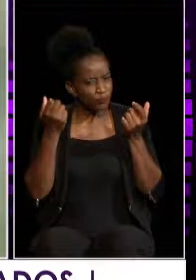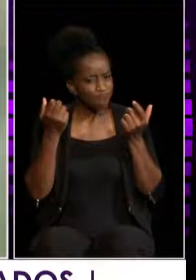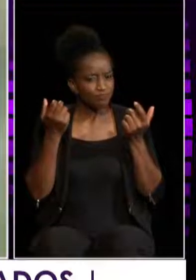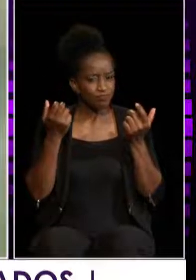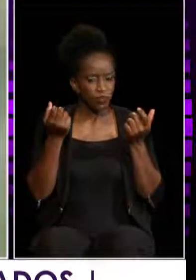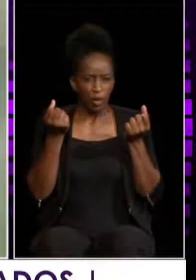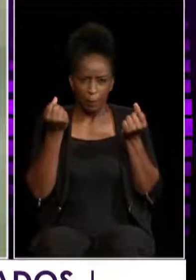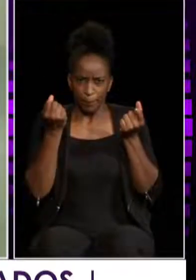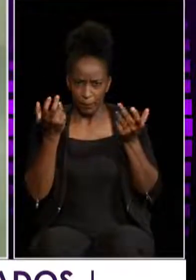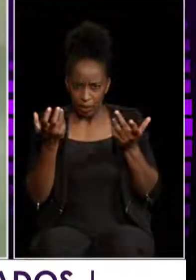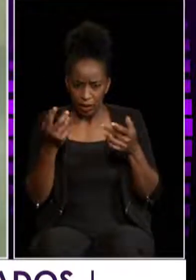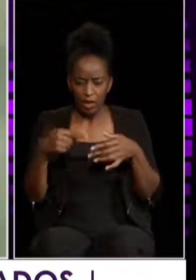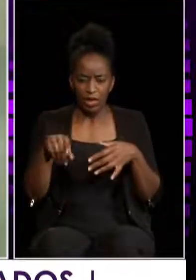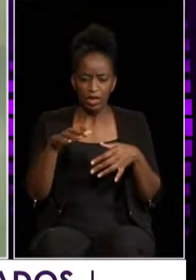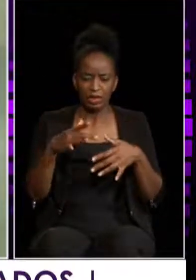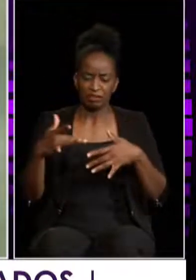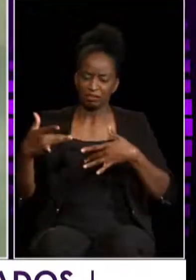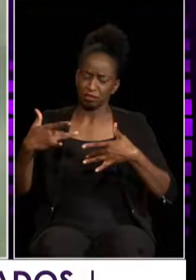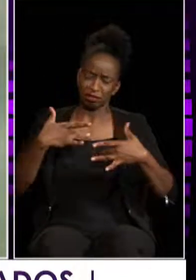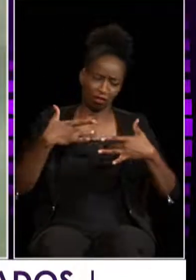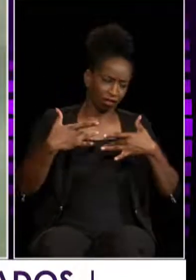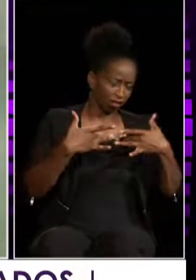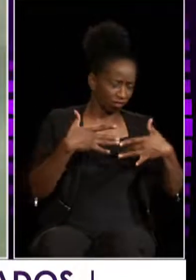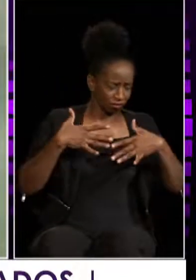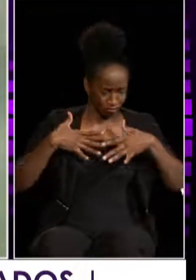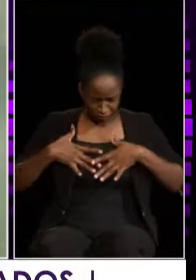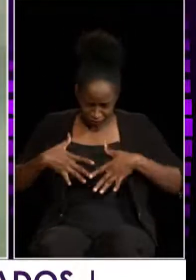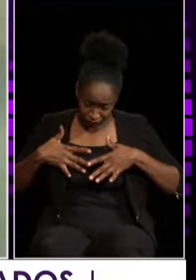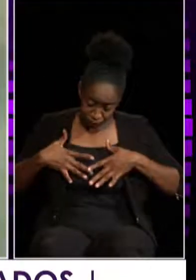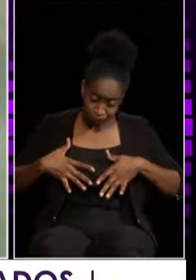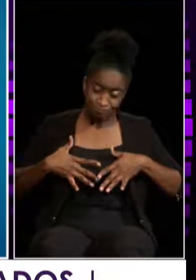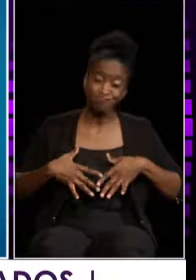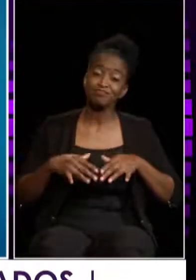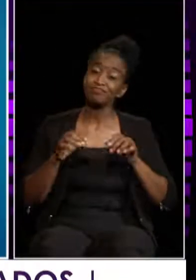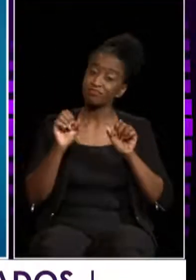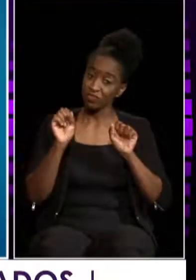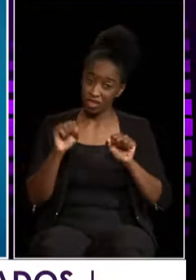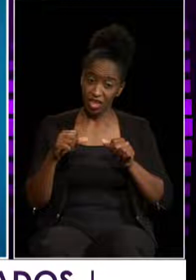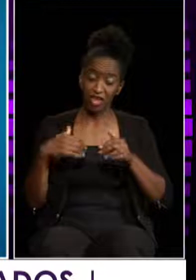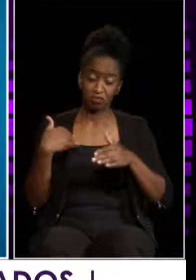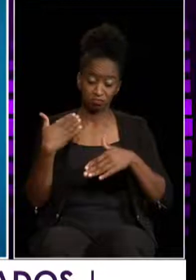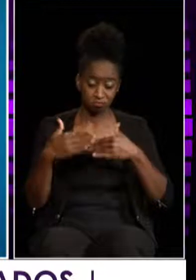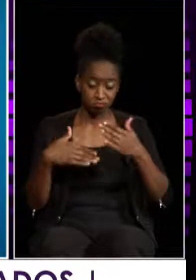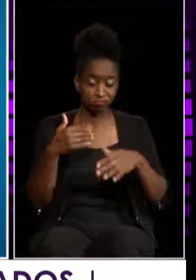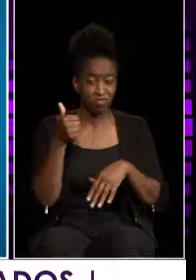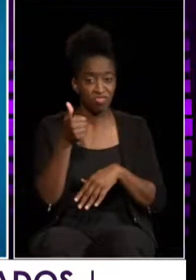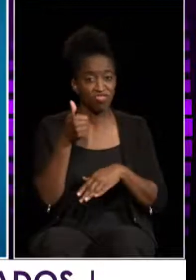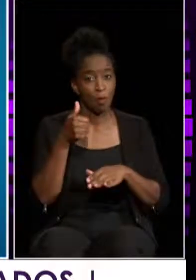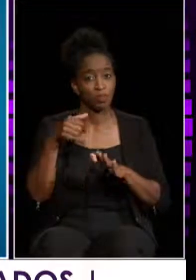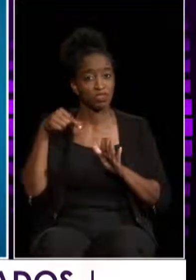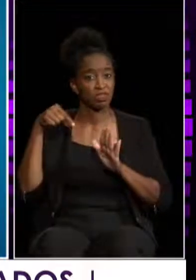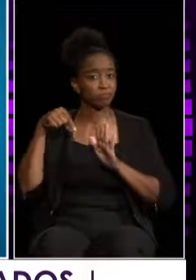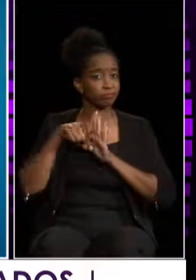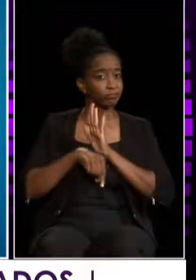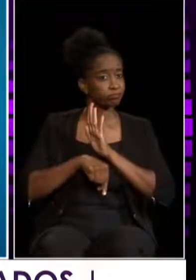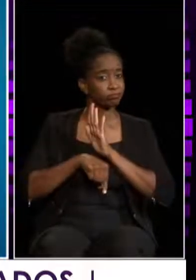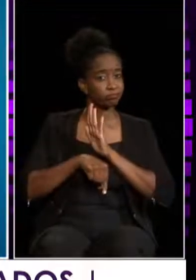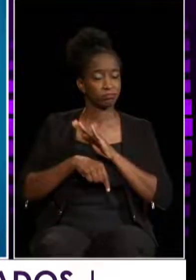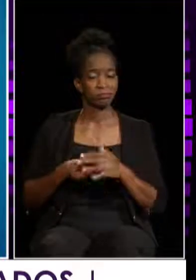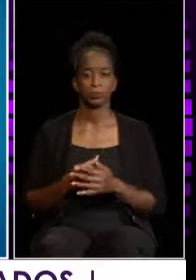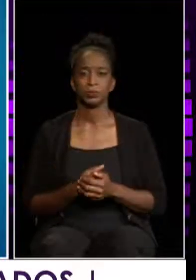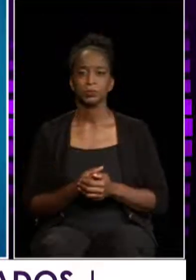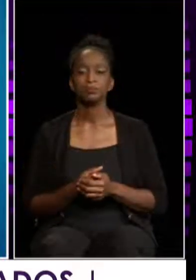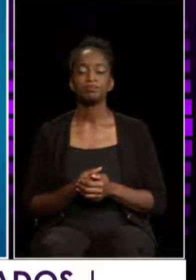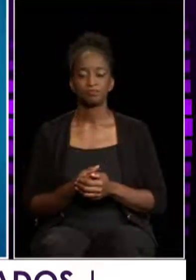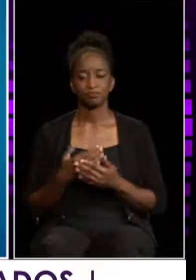in suicide behaviors. Thank you so much, Mr. Gaskin. And Marissa, I had a question for you